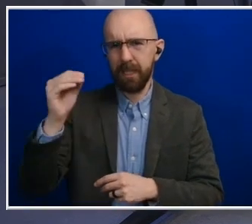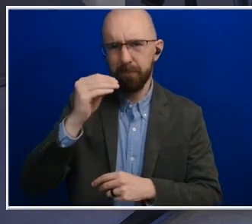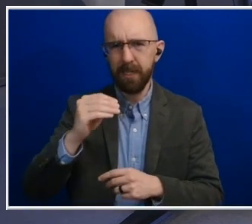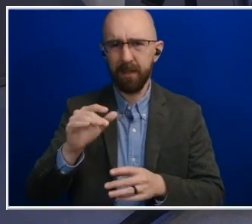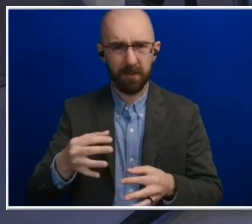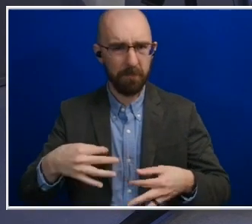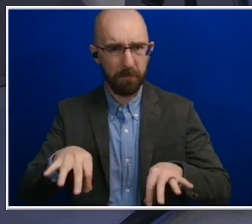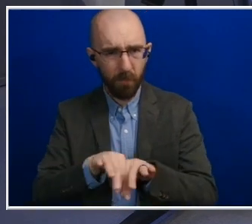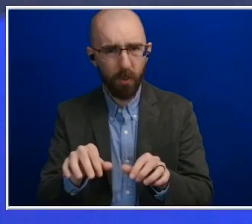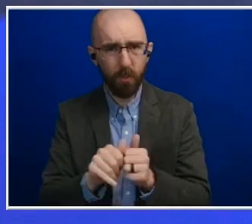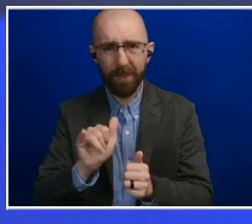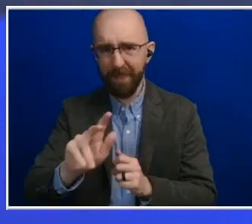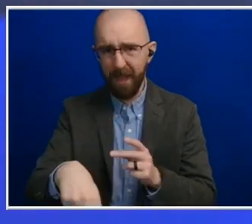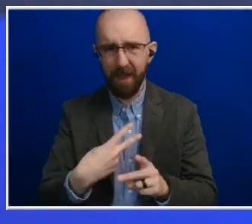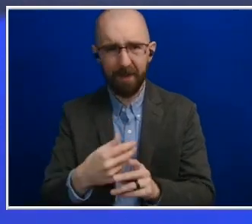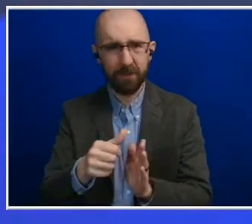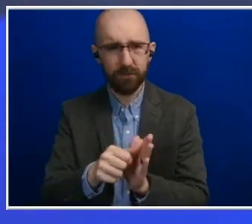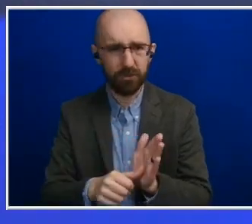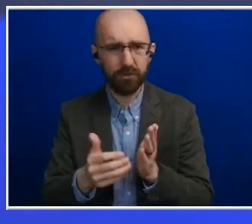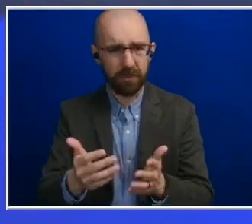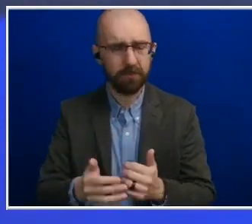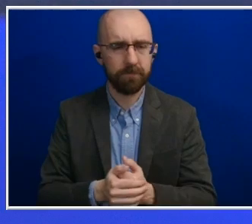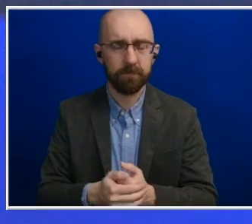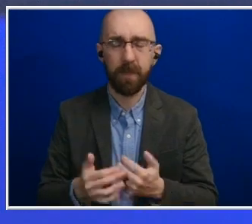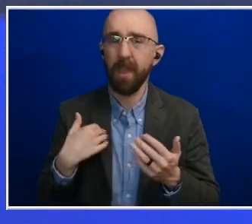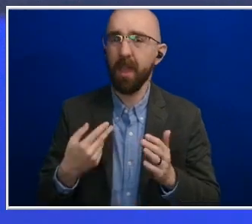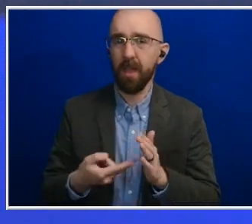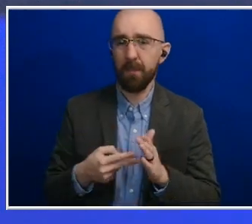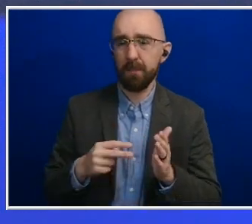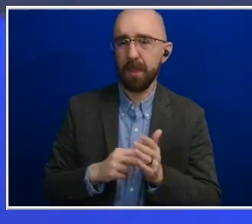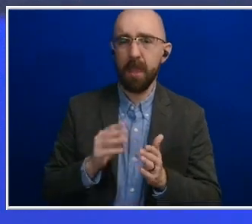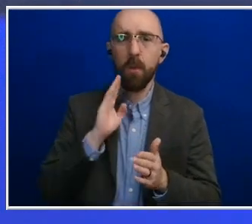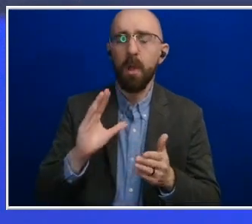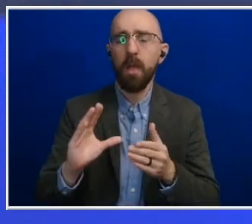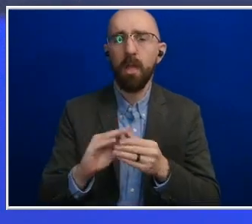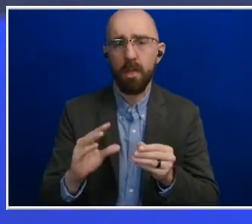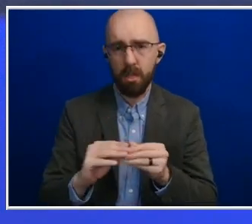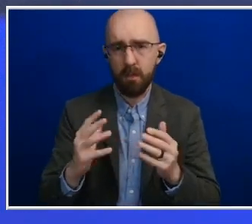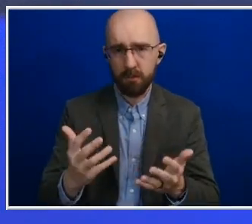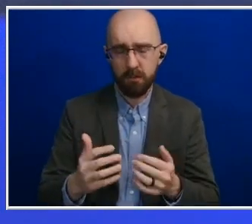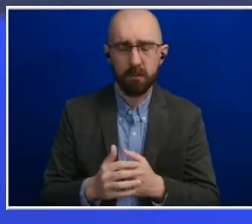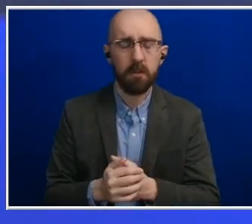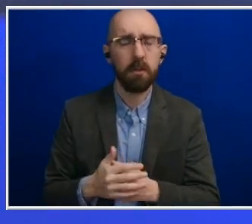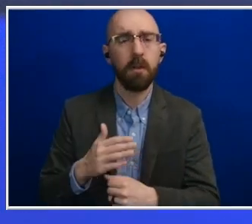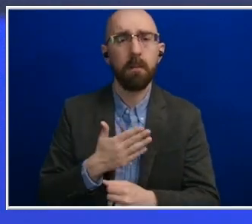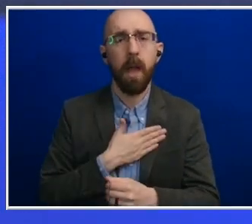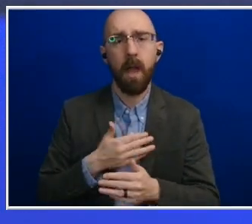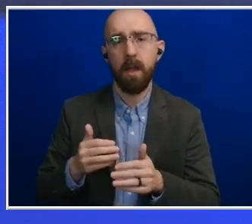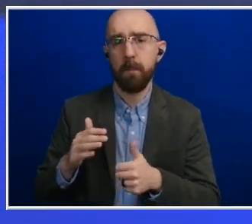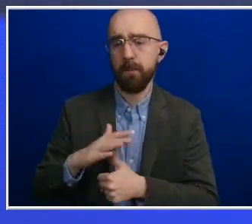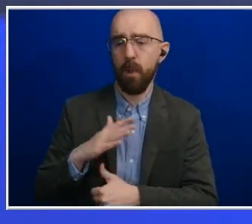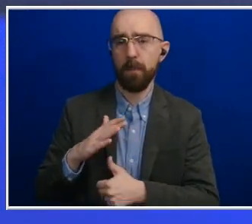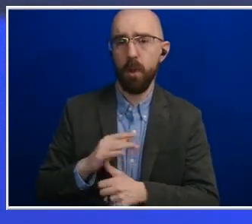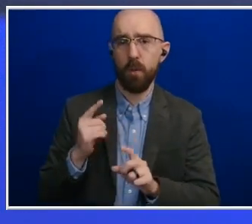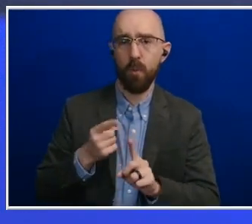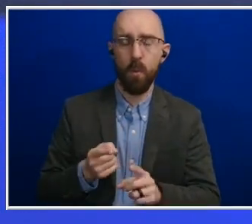of surgery? I mean, I'll say this. My primary goal is that the person is confident and